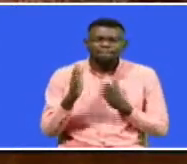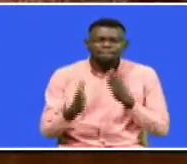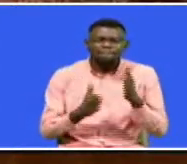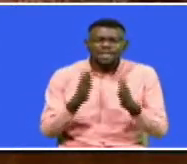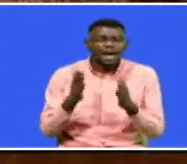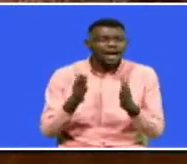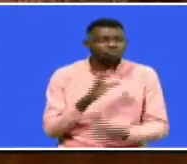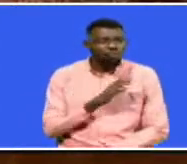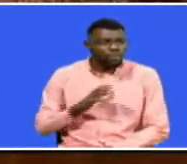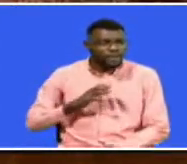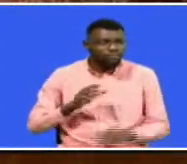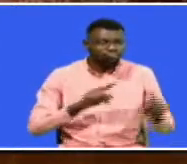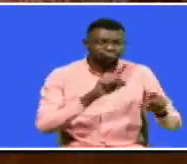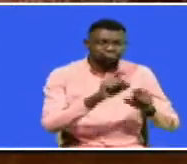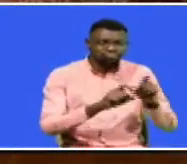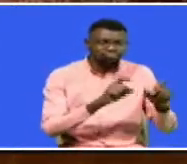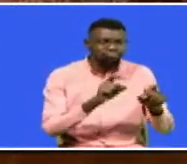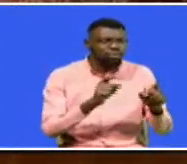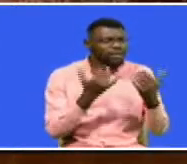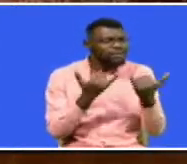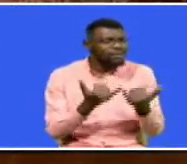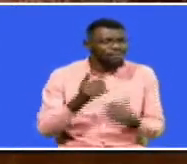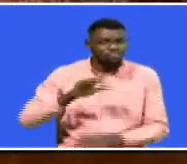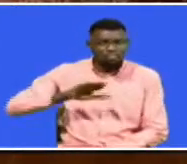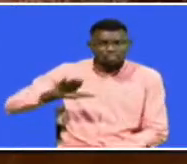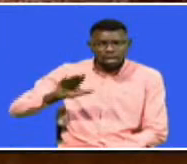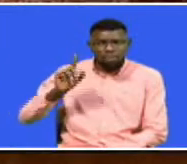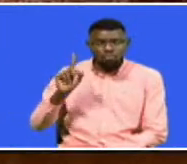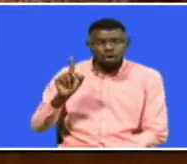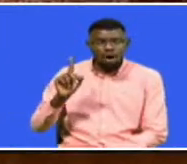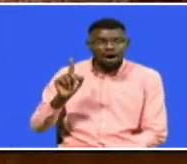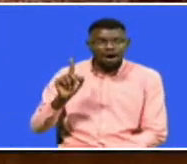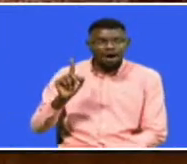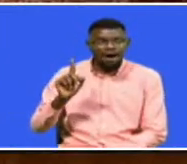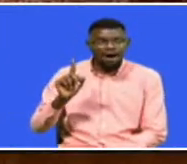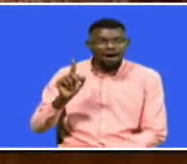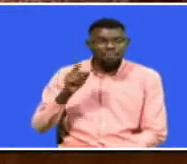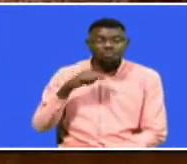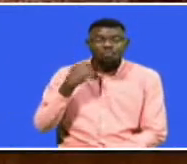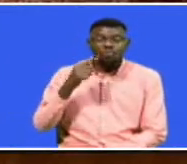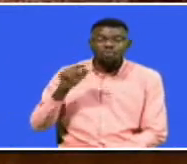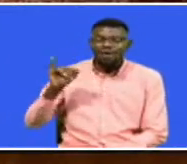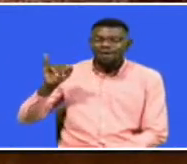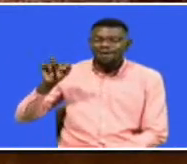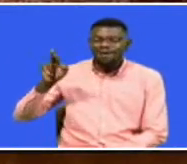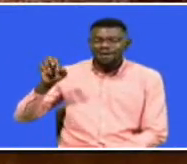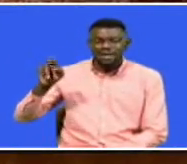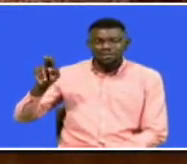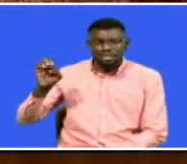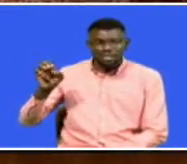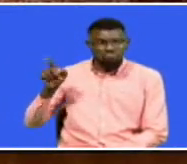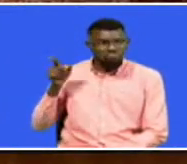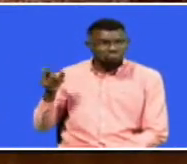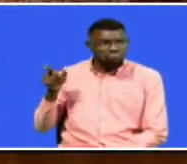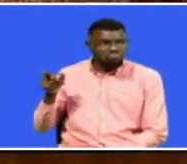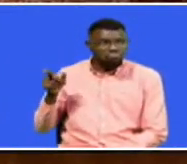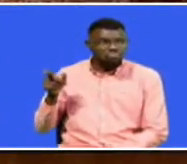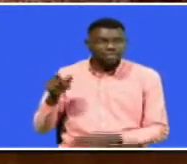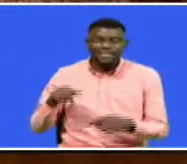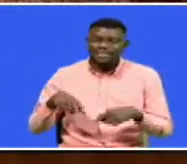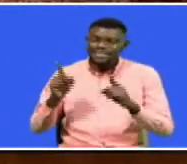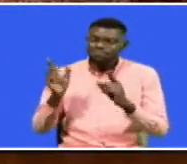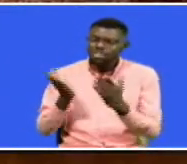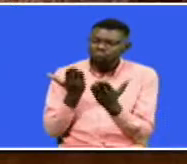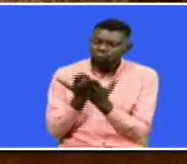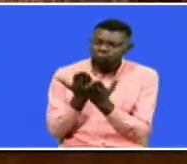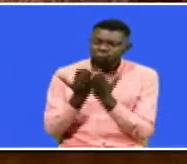tribunal to leave. The only commissioner yet to resign out of the four is Irene Masit, who has in fact filed a petition